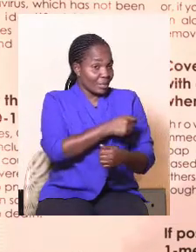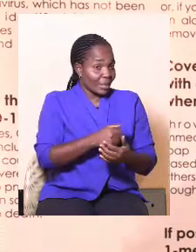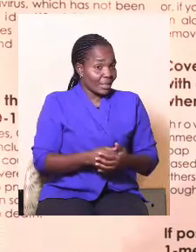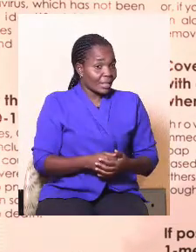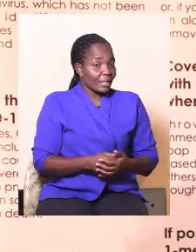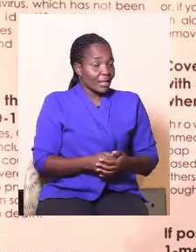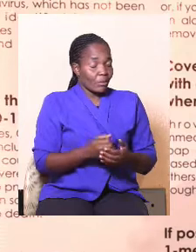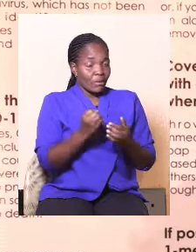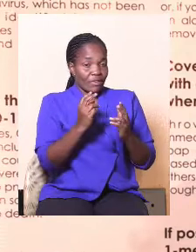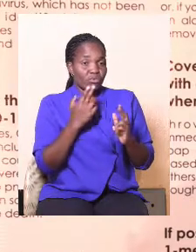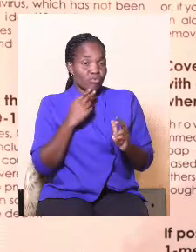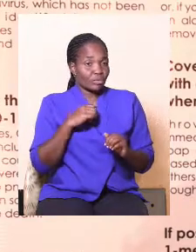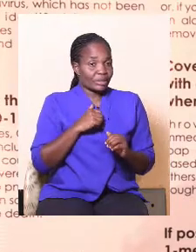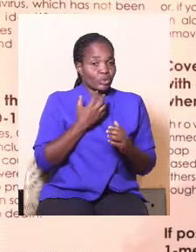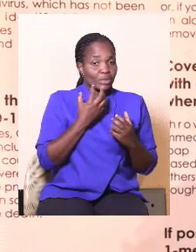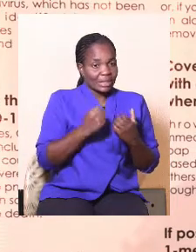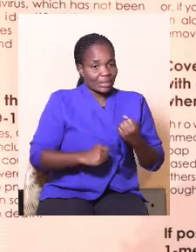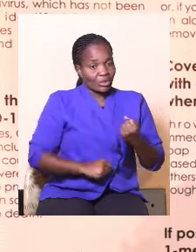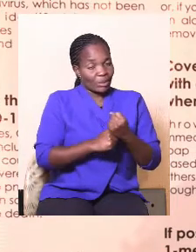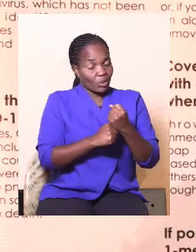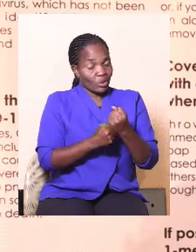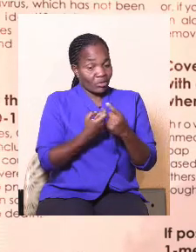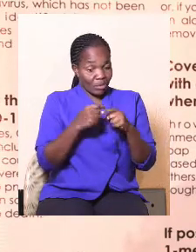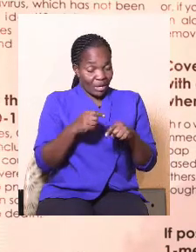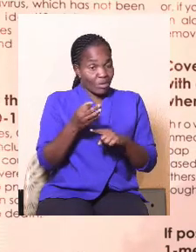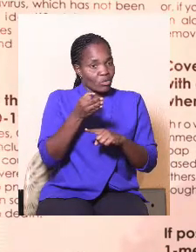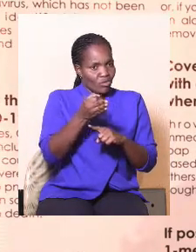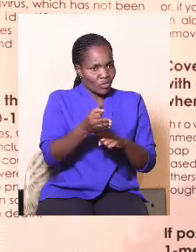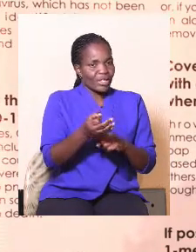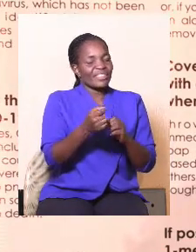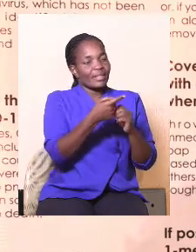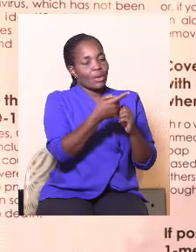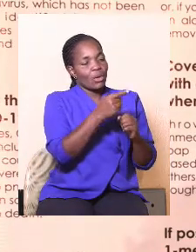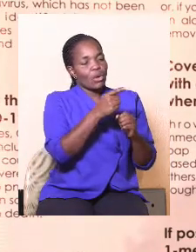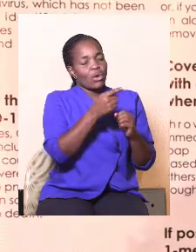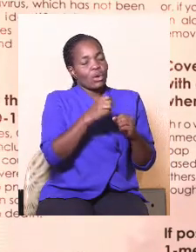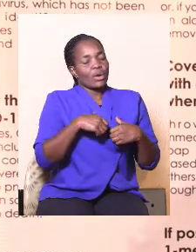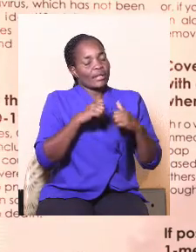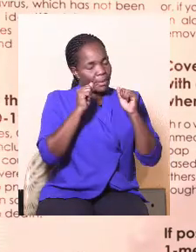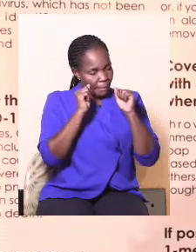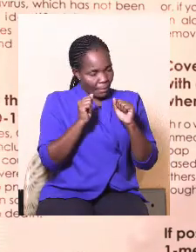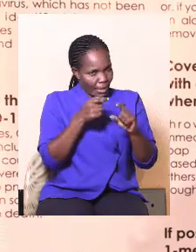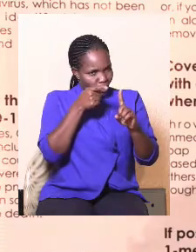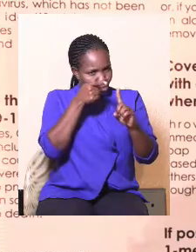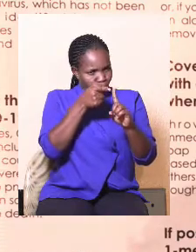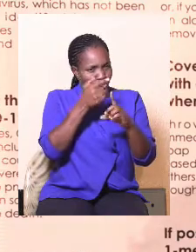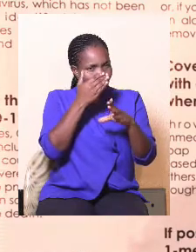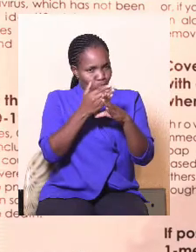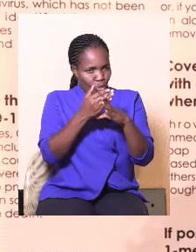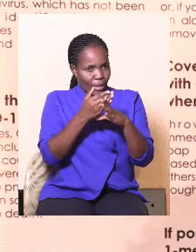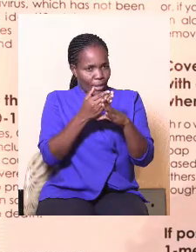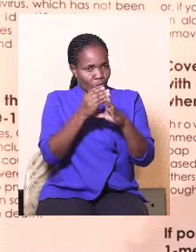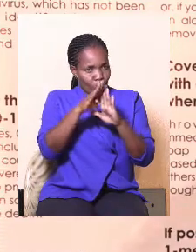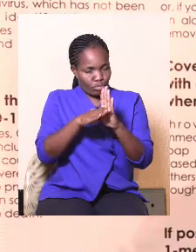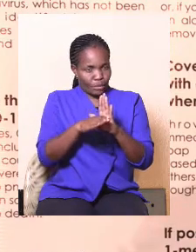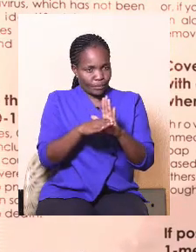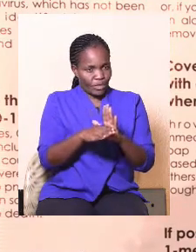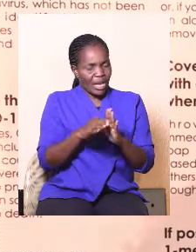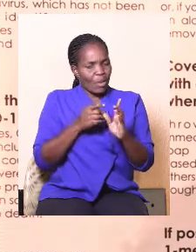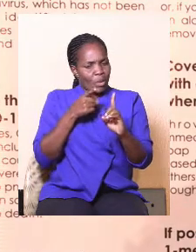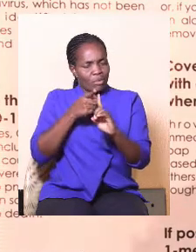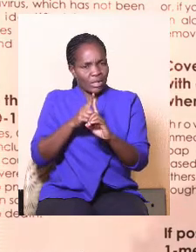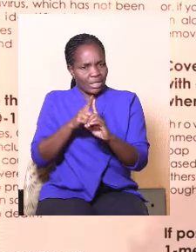need health care in the future. So that's really the reason. So the purpose is not really to shut down the economy forever. It's to shut down